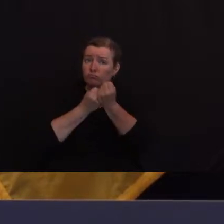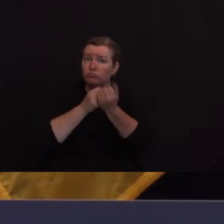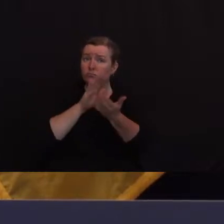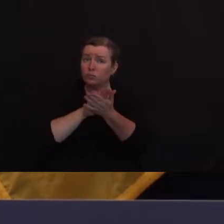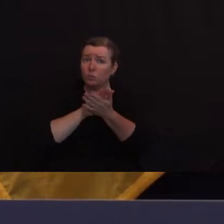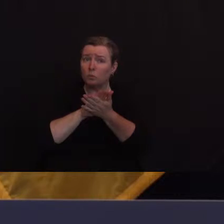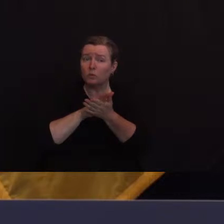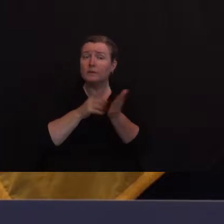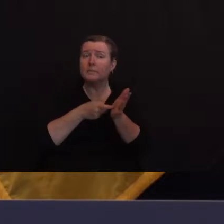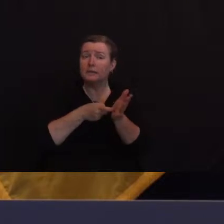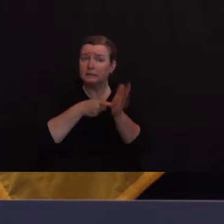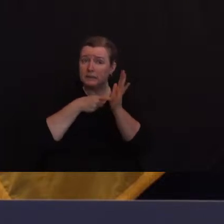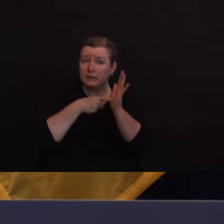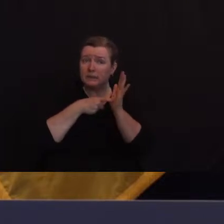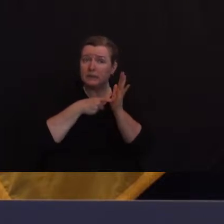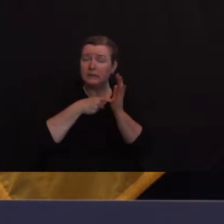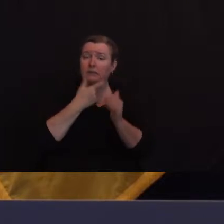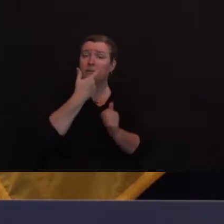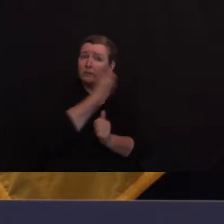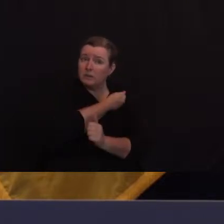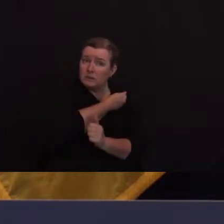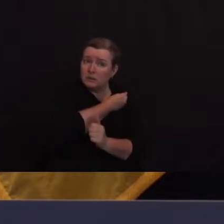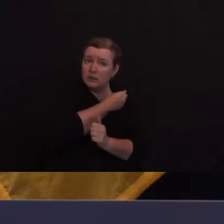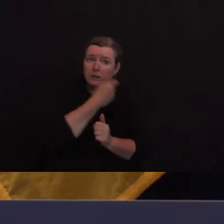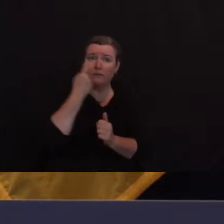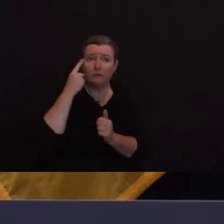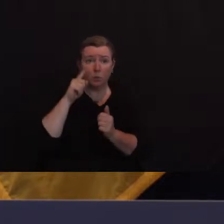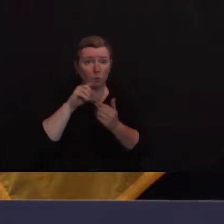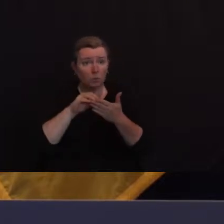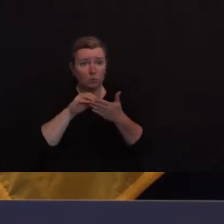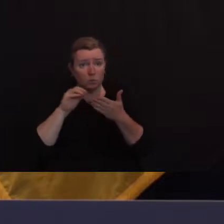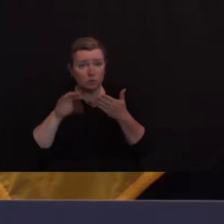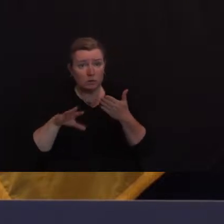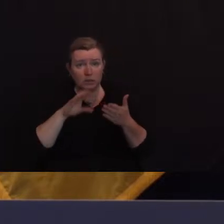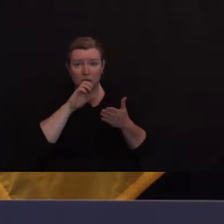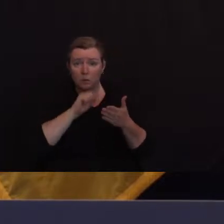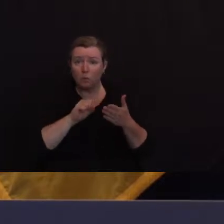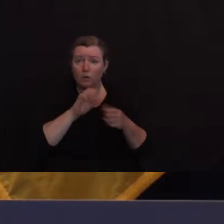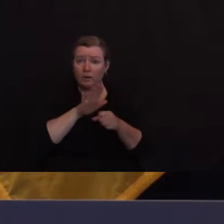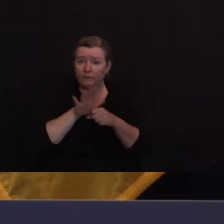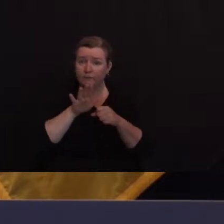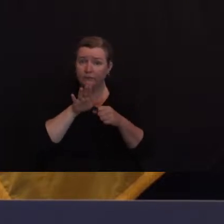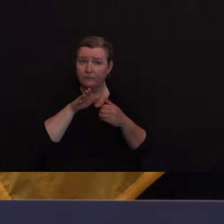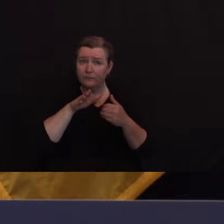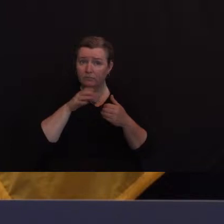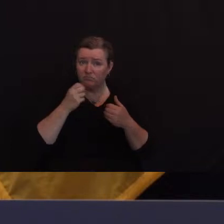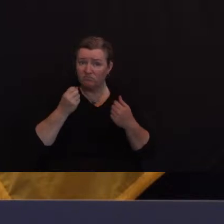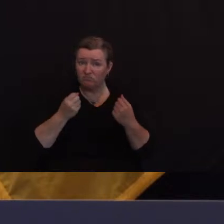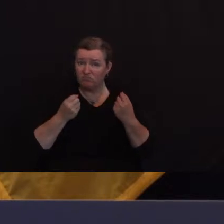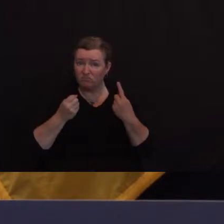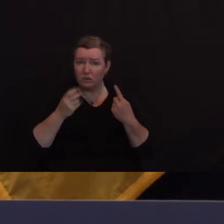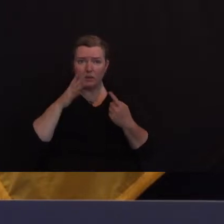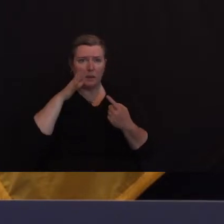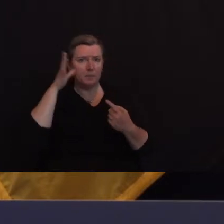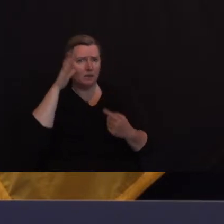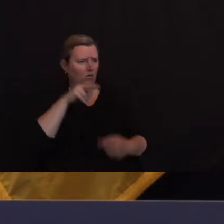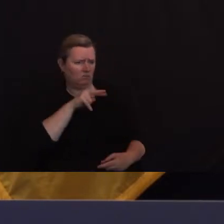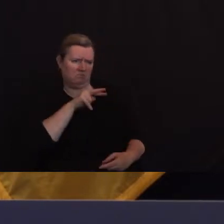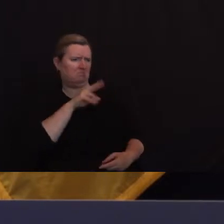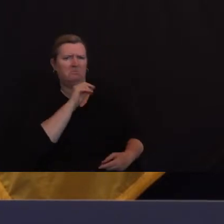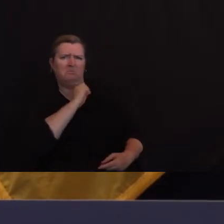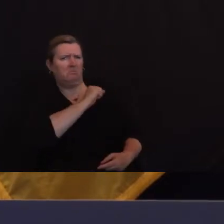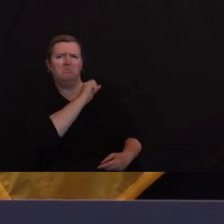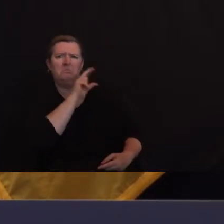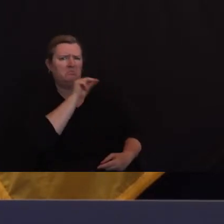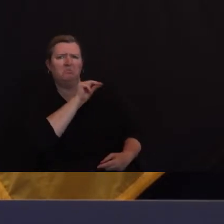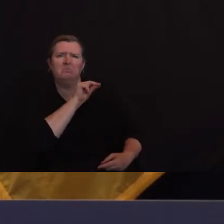age? And how would that be handled if there are a number of parents out there who will not let their children be vaccinated if they're in one of those districts